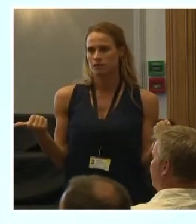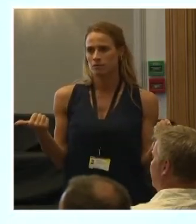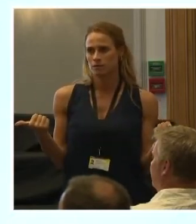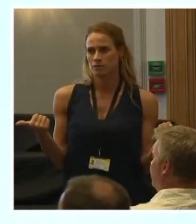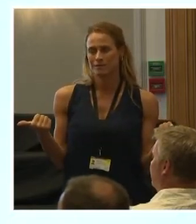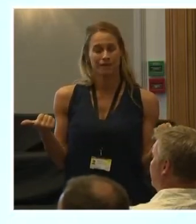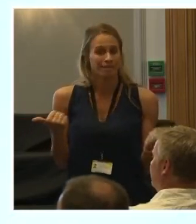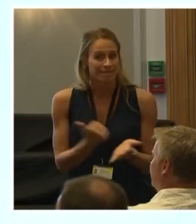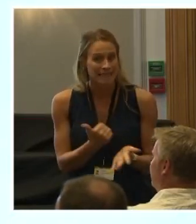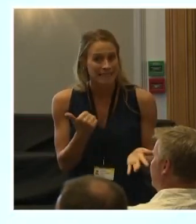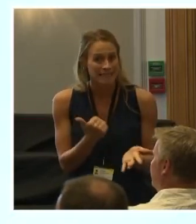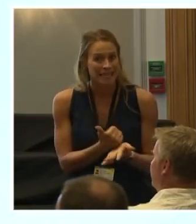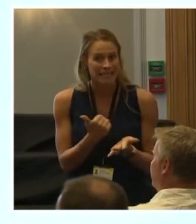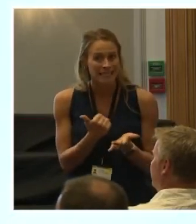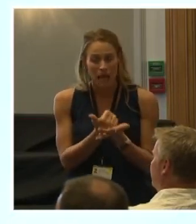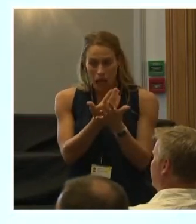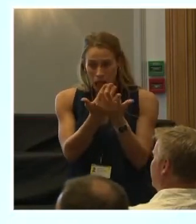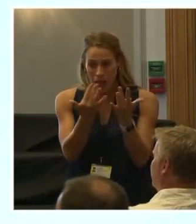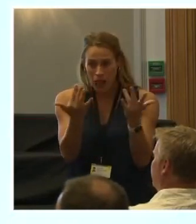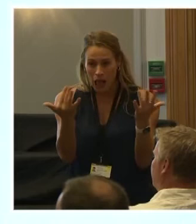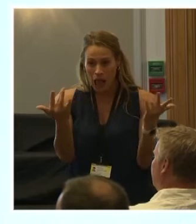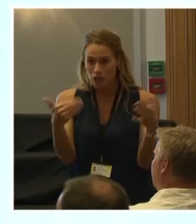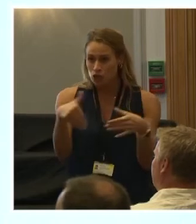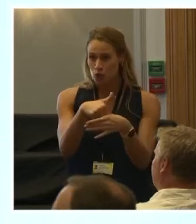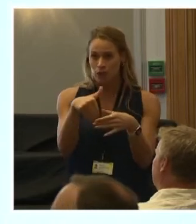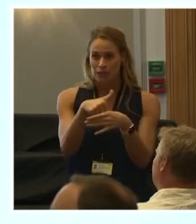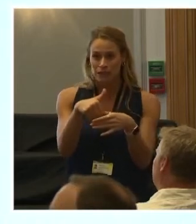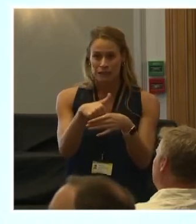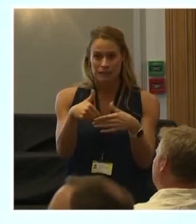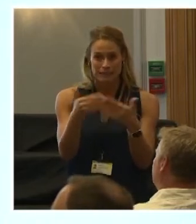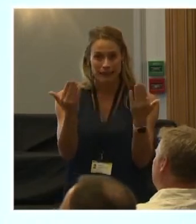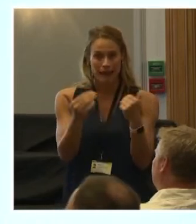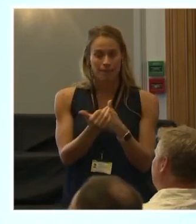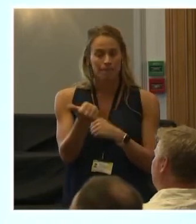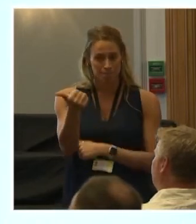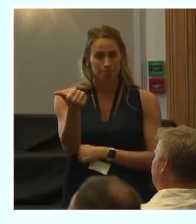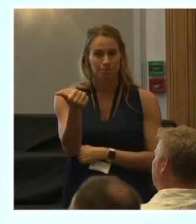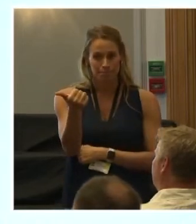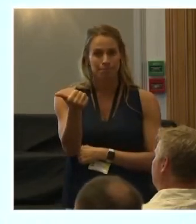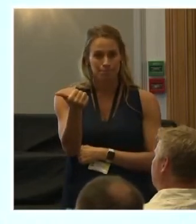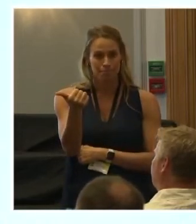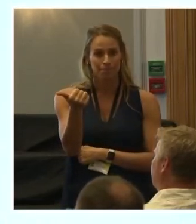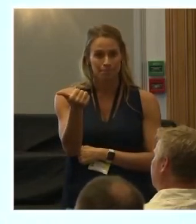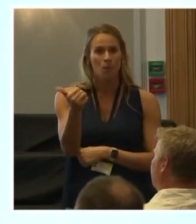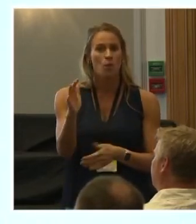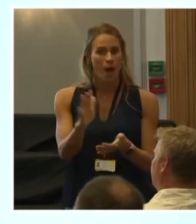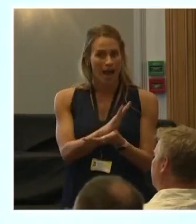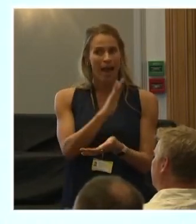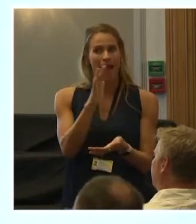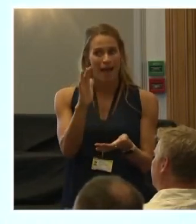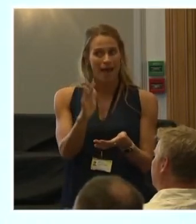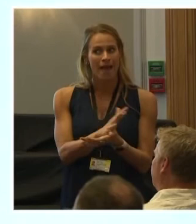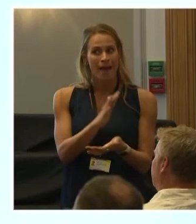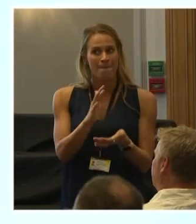It's fabulous that so many of you have been able to join us here in person today, but we're equally delighted that such a large